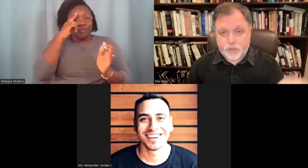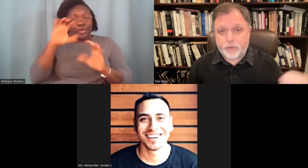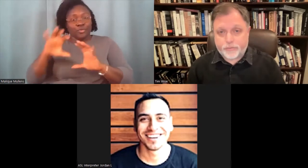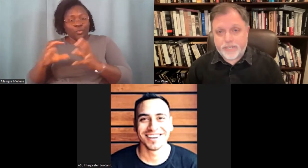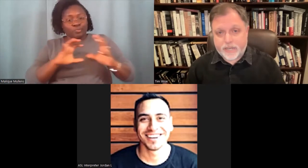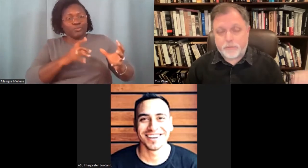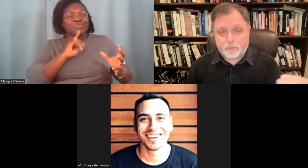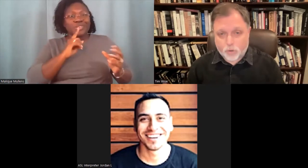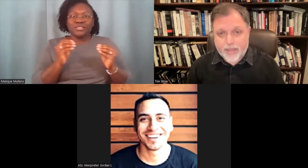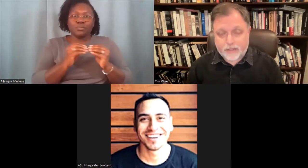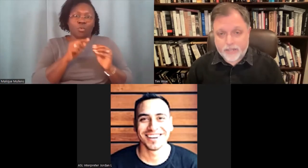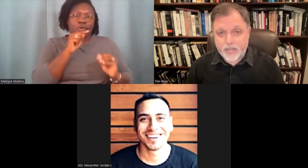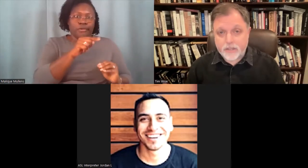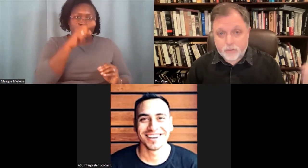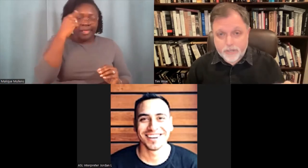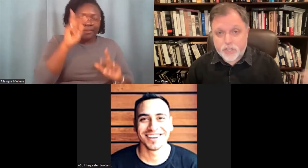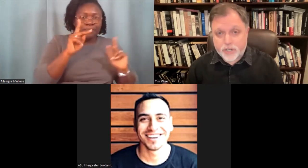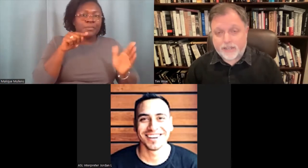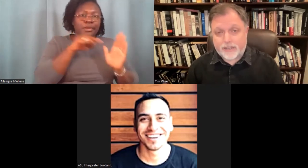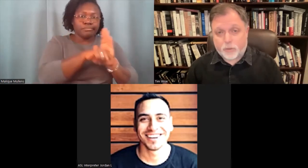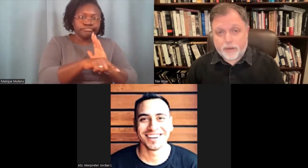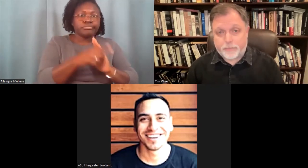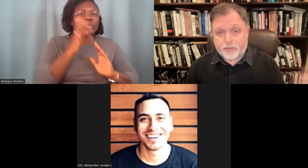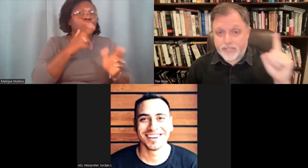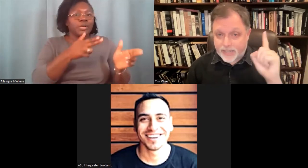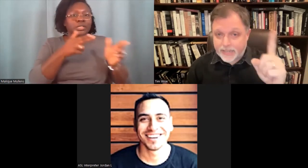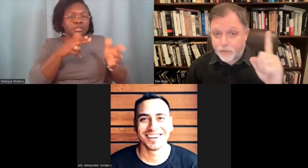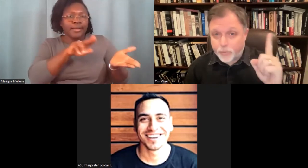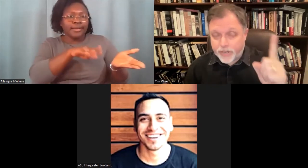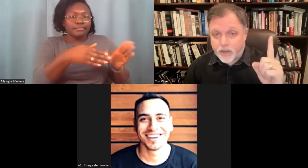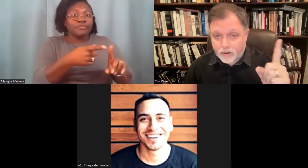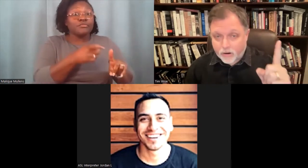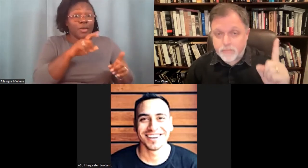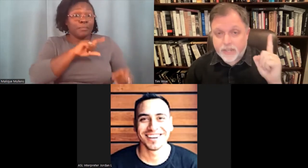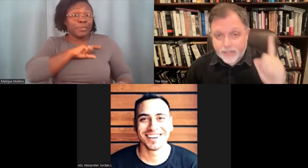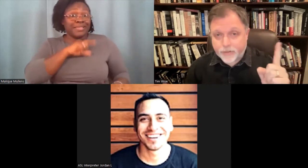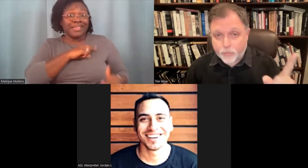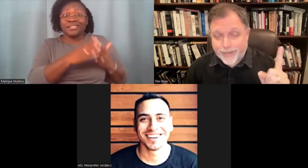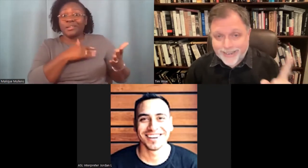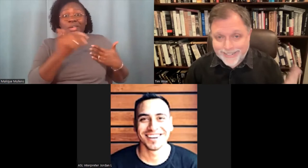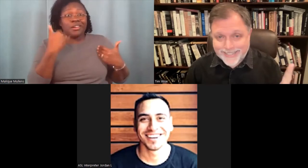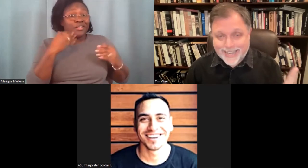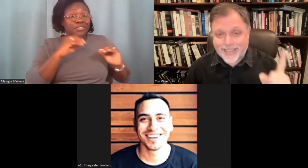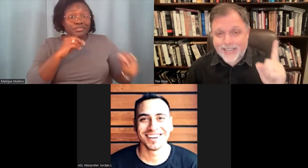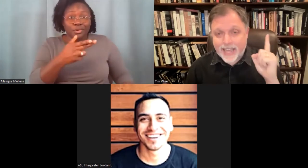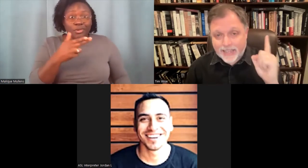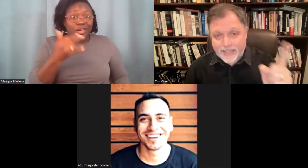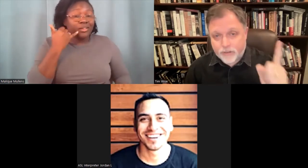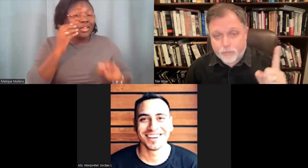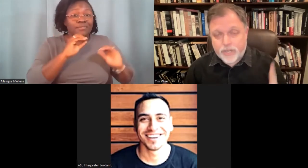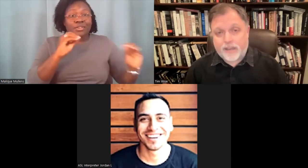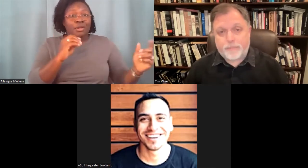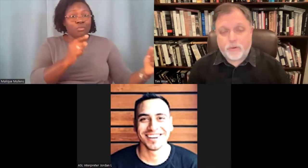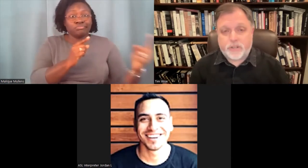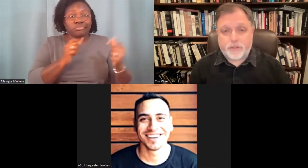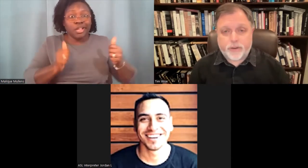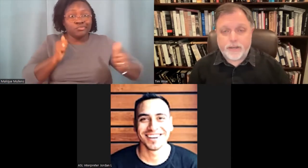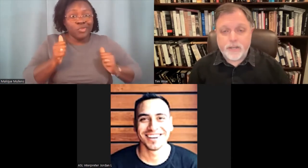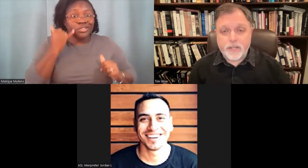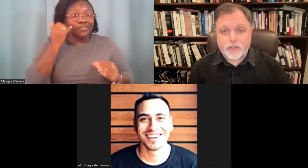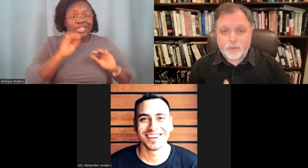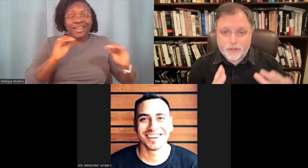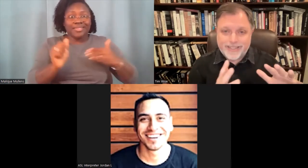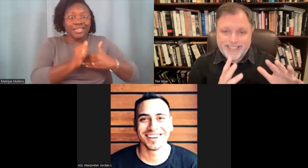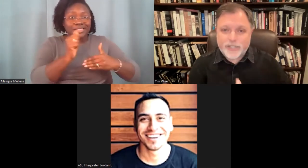right? 2 to 3 times more likely to be shot and killed by police, even when unarmed, even when not attacking, even when not posing a